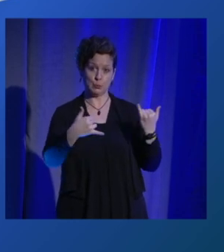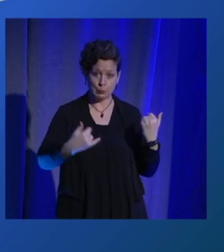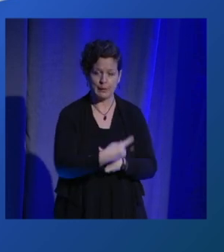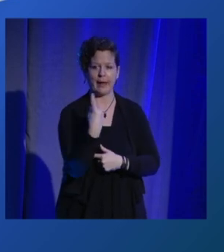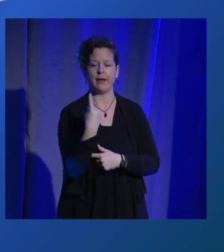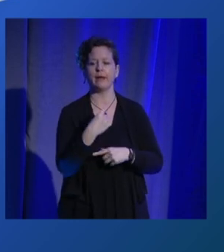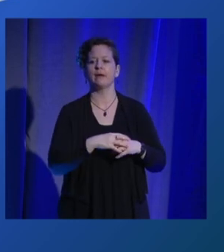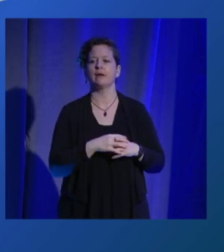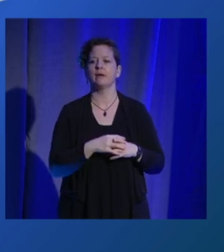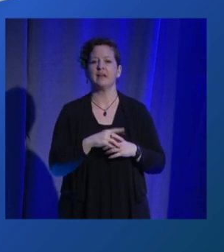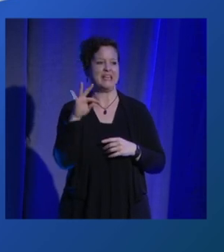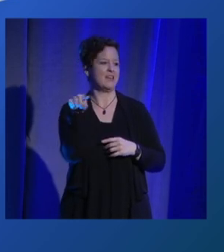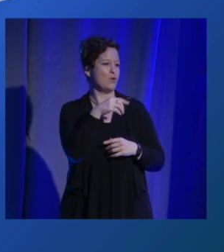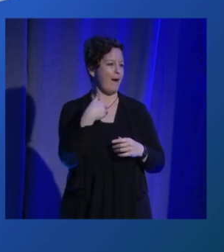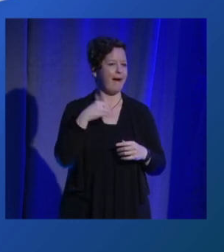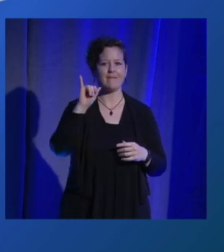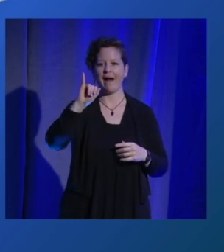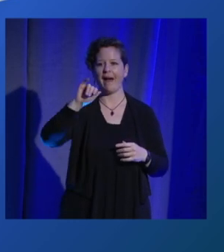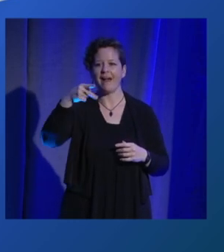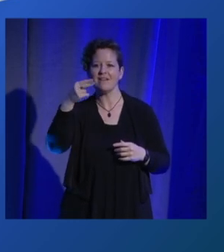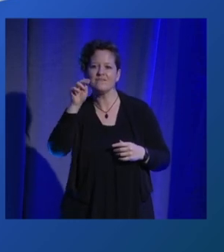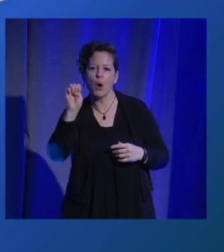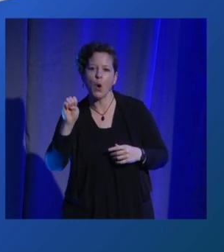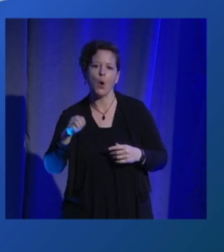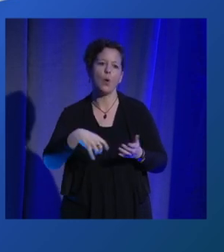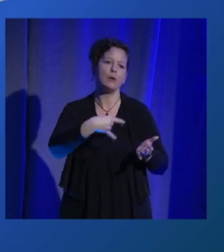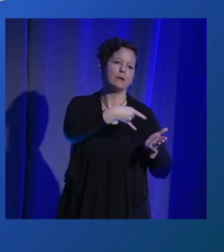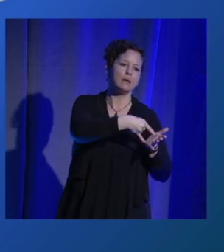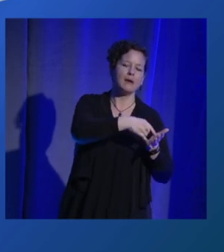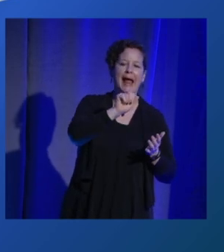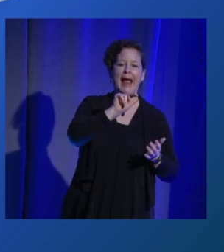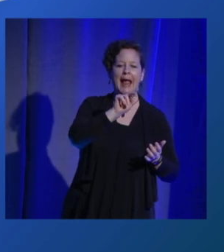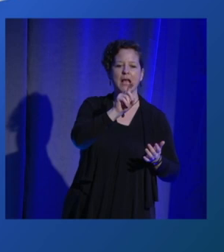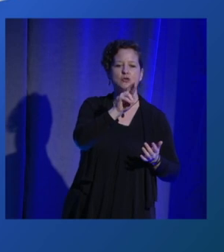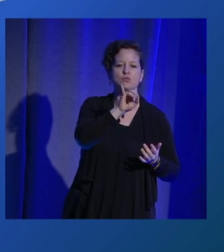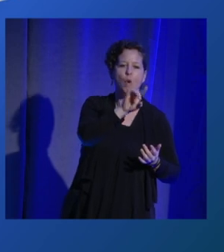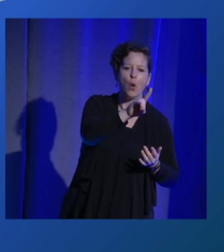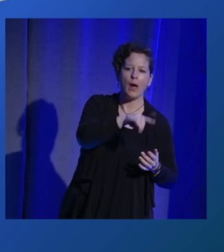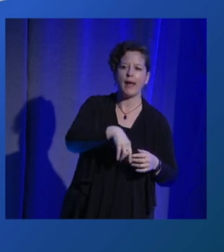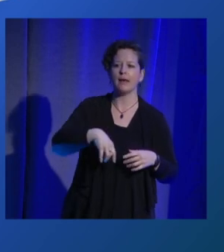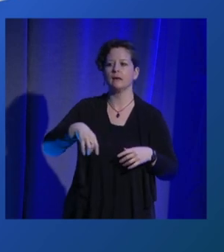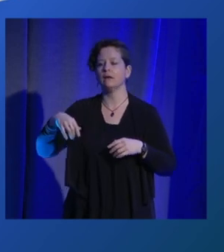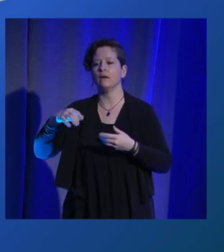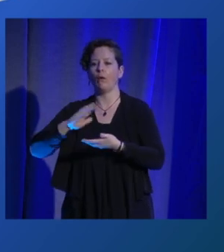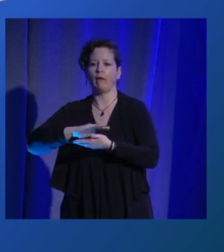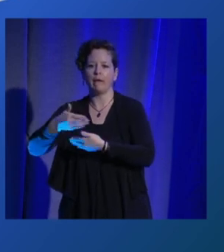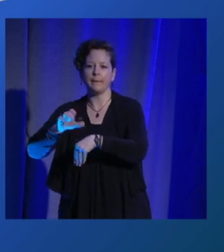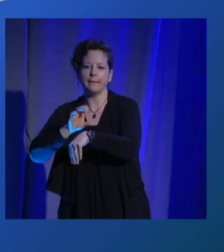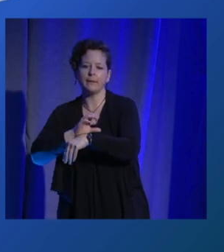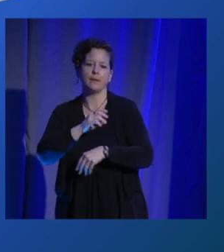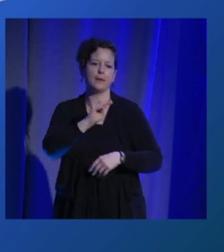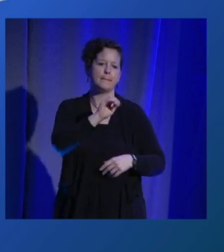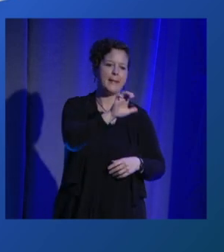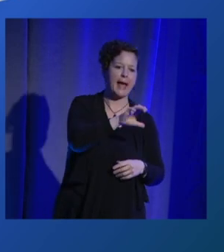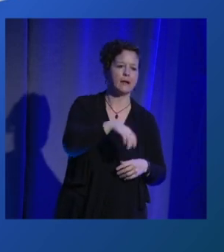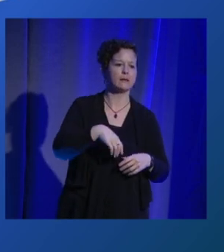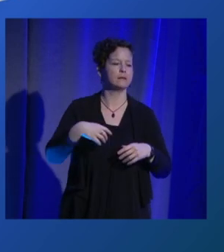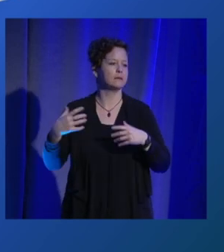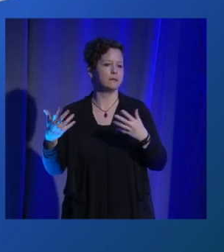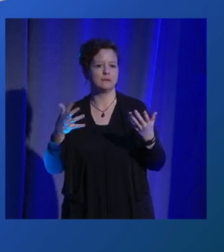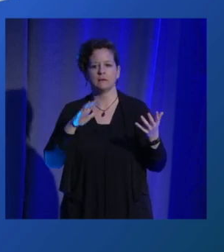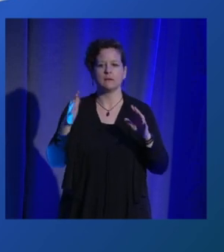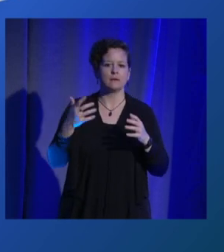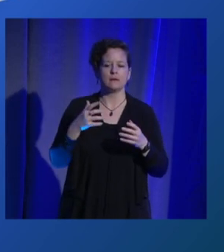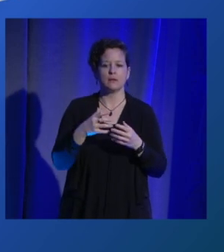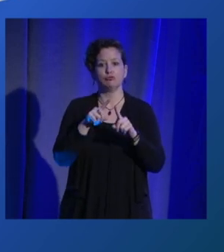there's if if you have an iPhone versus Android I think Android has the same app it comes back and tells you how much screen time you spend on your